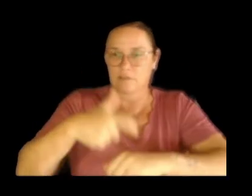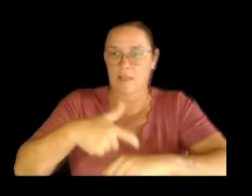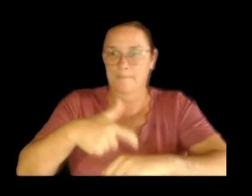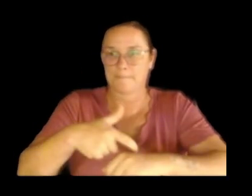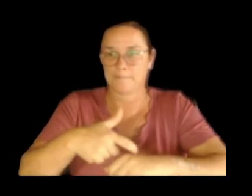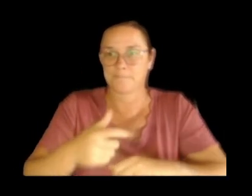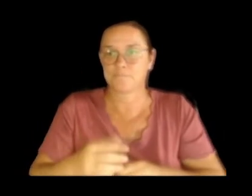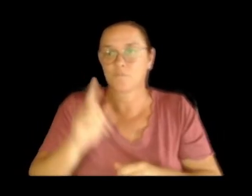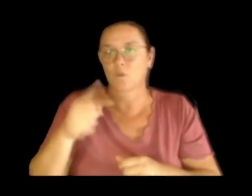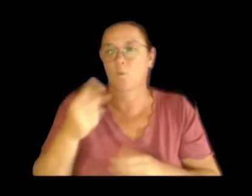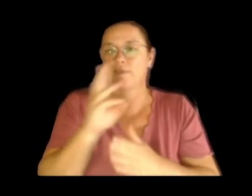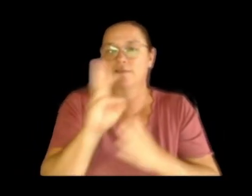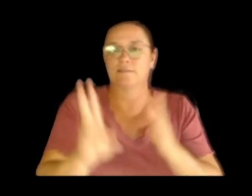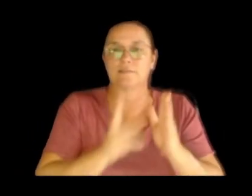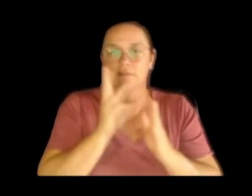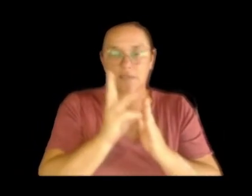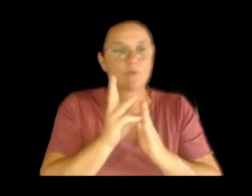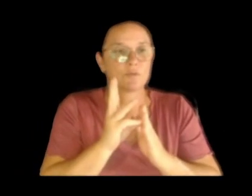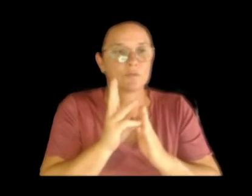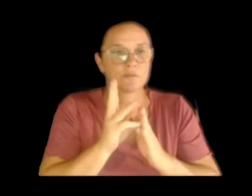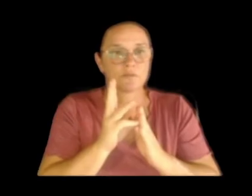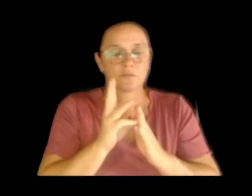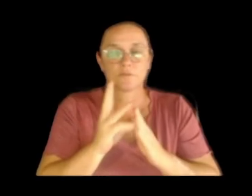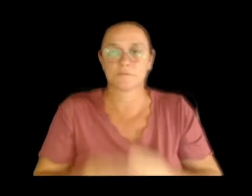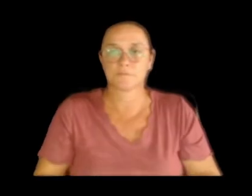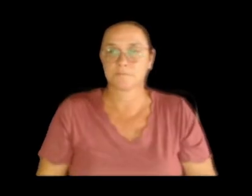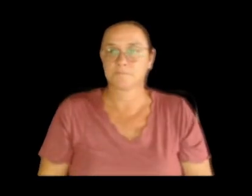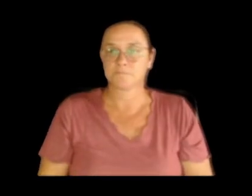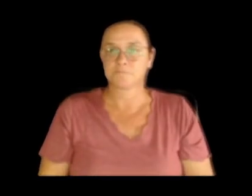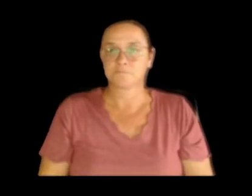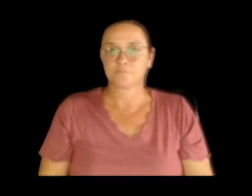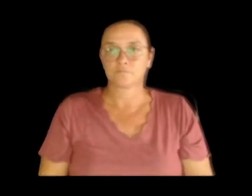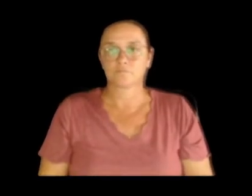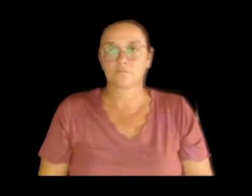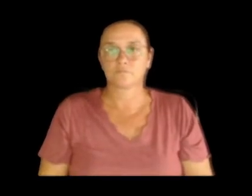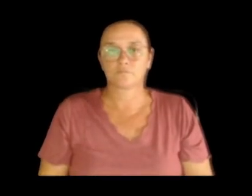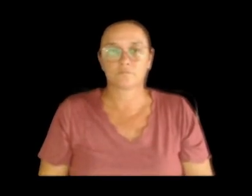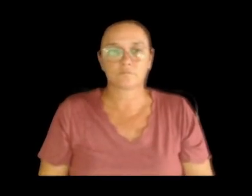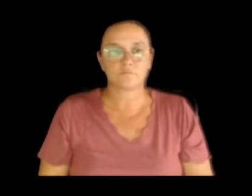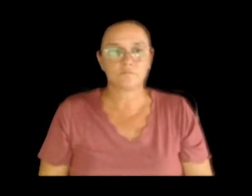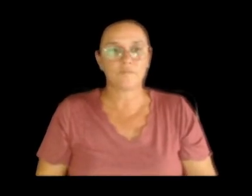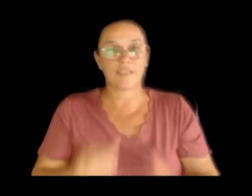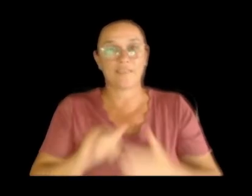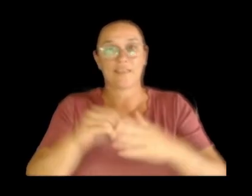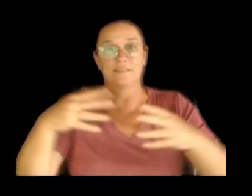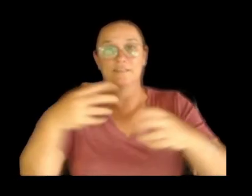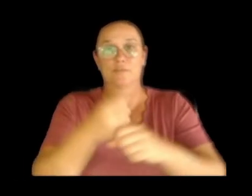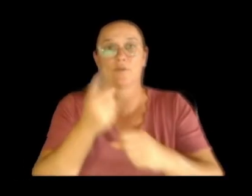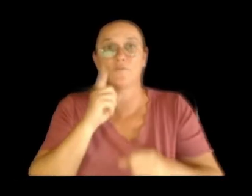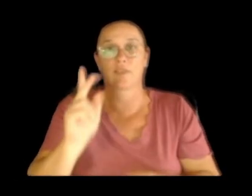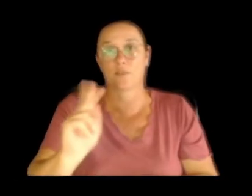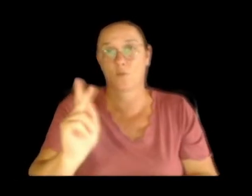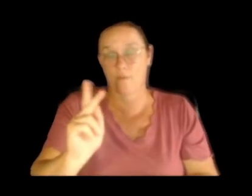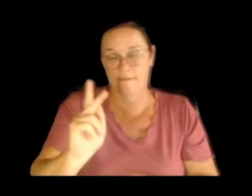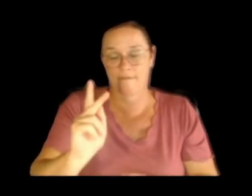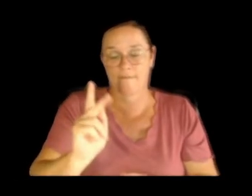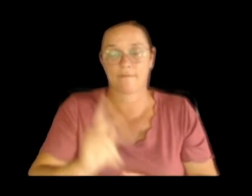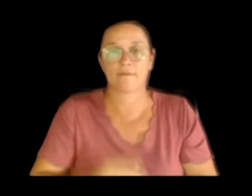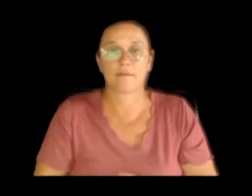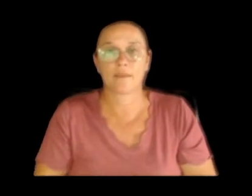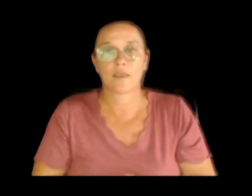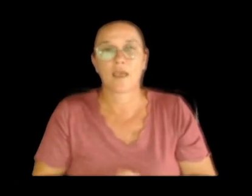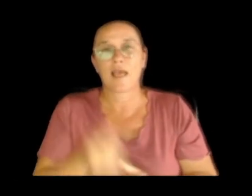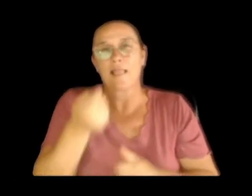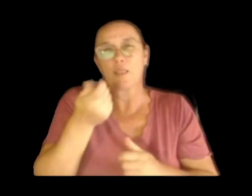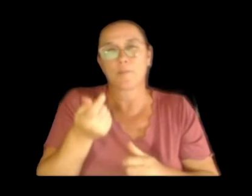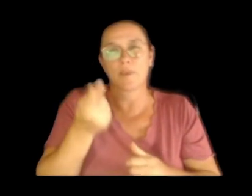only 6 hours for number 34. That's the summary for Kilauea. Just note from Mauna Loa, we have